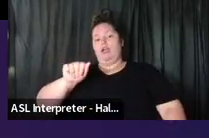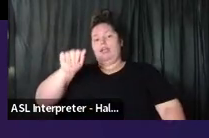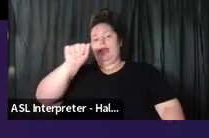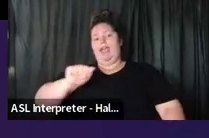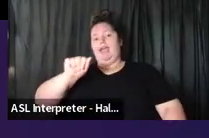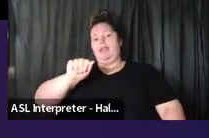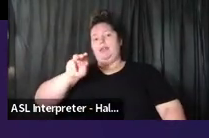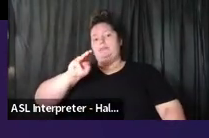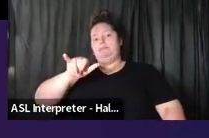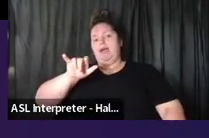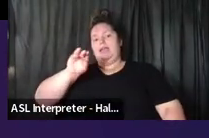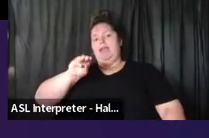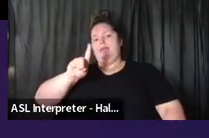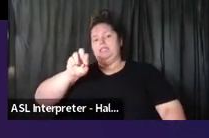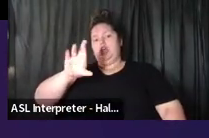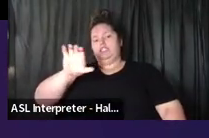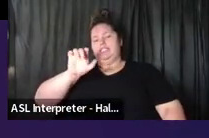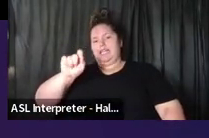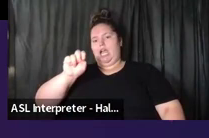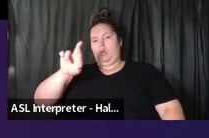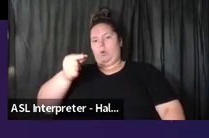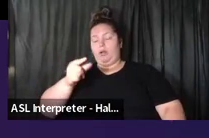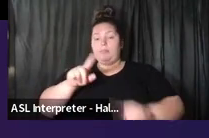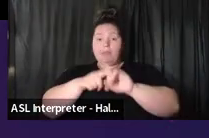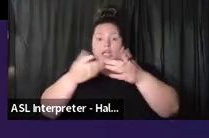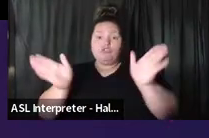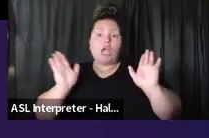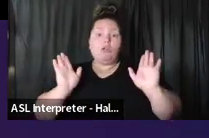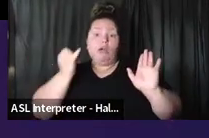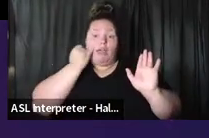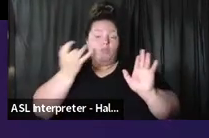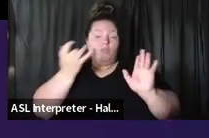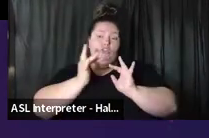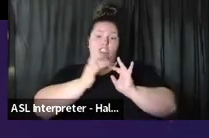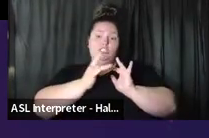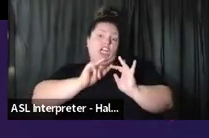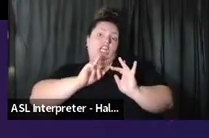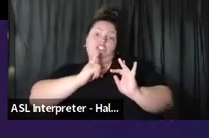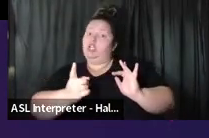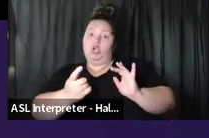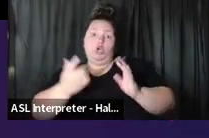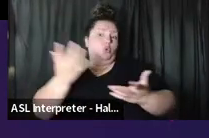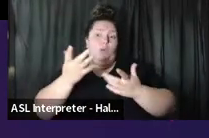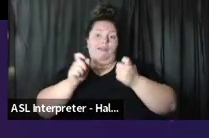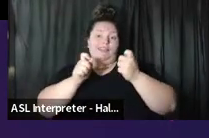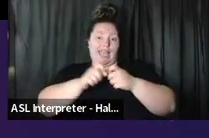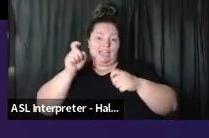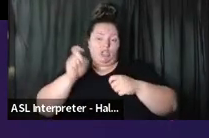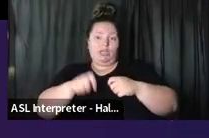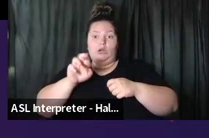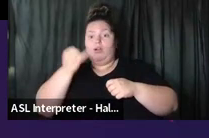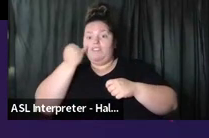Laura@mymdrc.org. But our general contact, if you just want to reach out and you're not sure, you know, exactly what it is that you need, or if you need a different